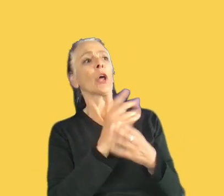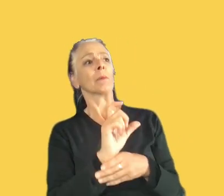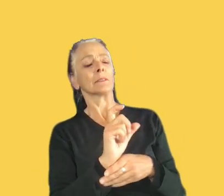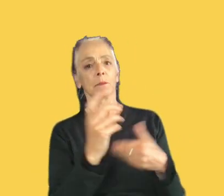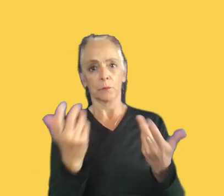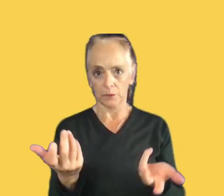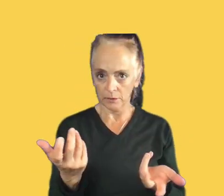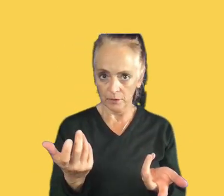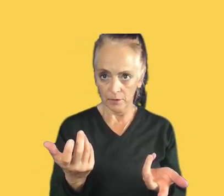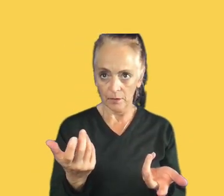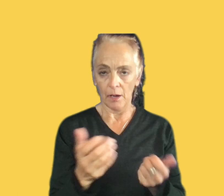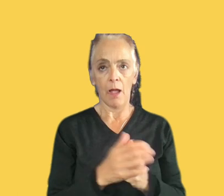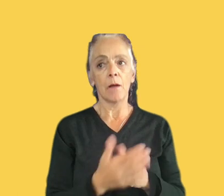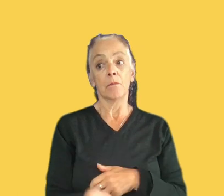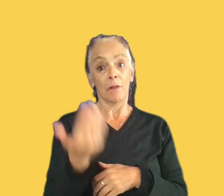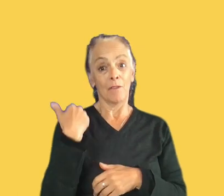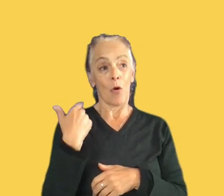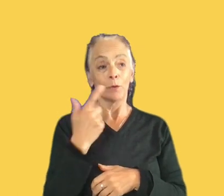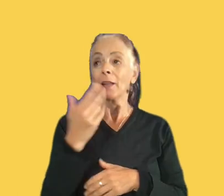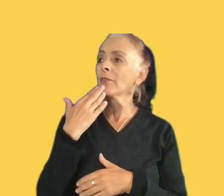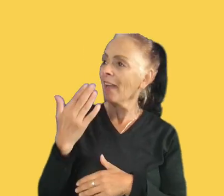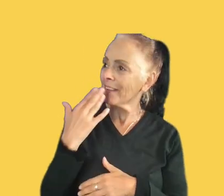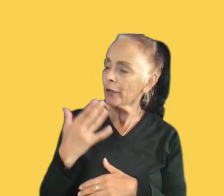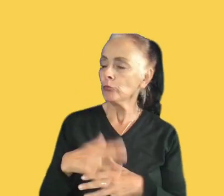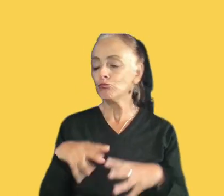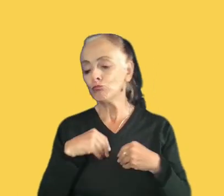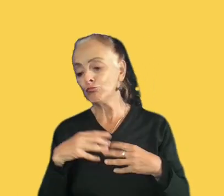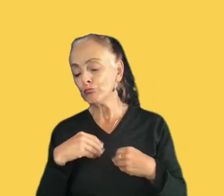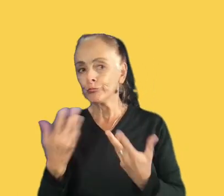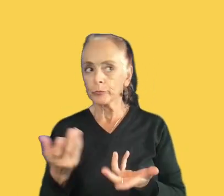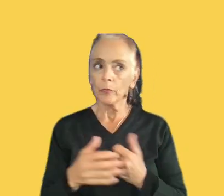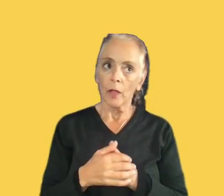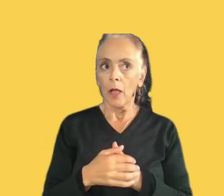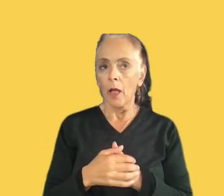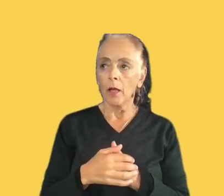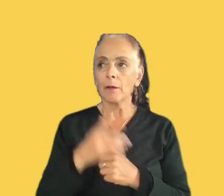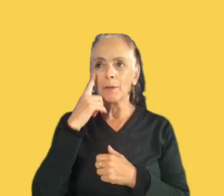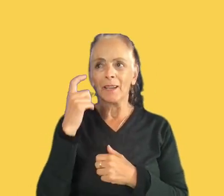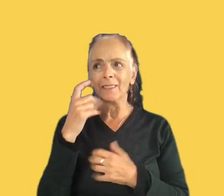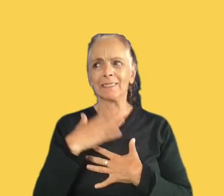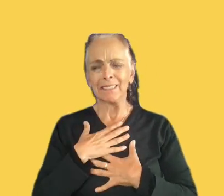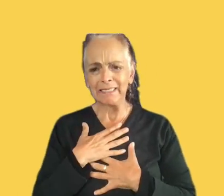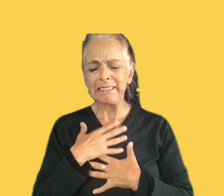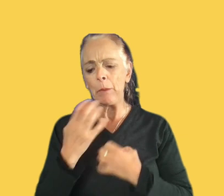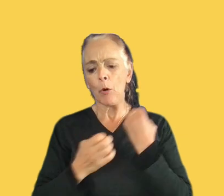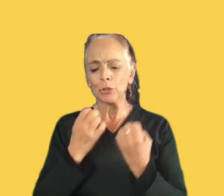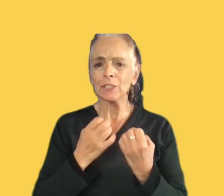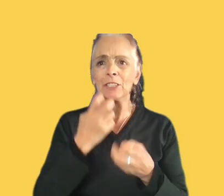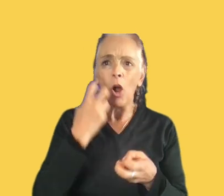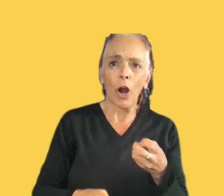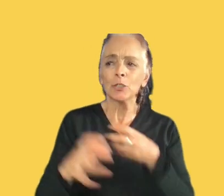Muslims. I used to thank them and take it in stride because it can be quite emotionally taxing to